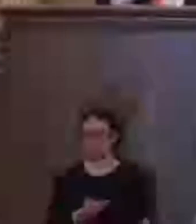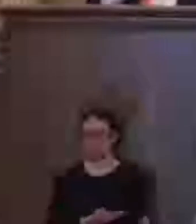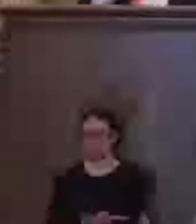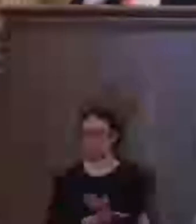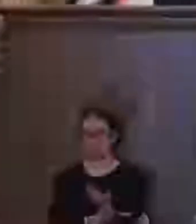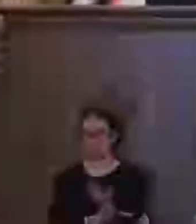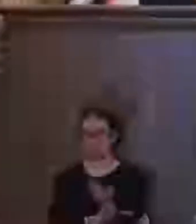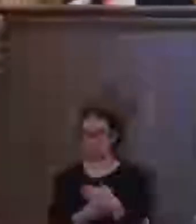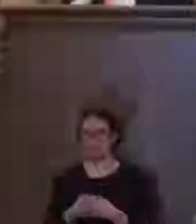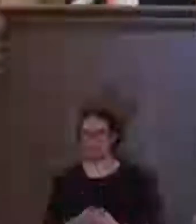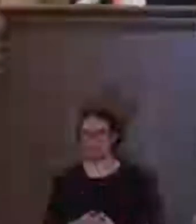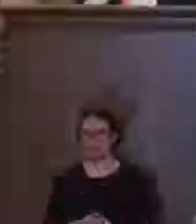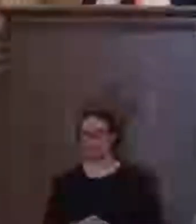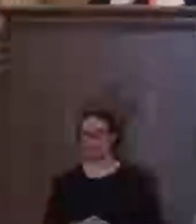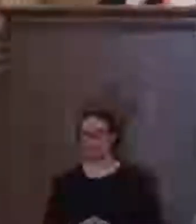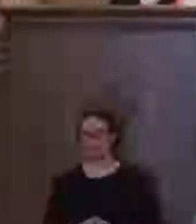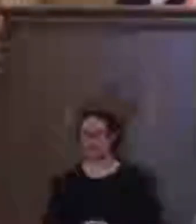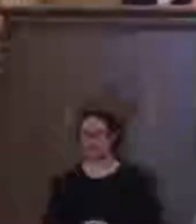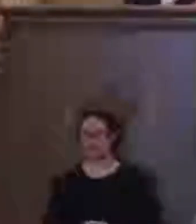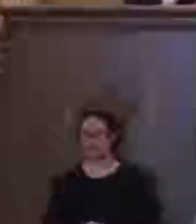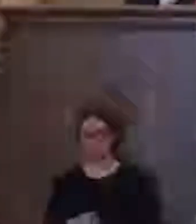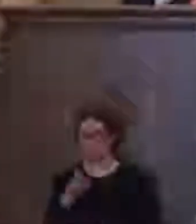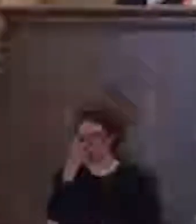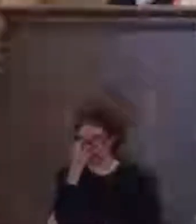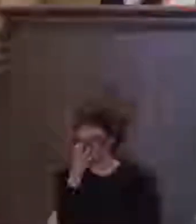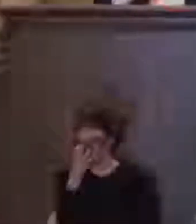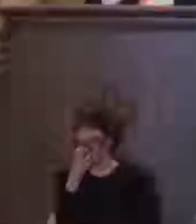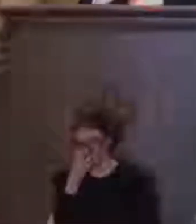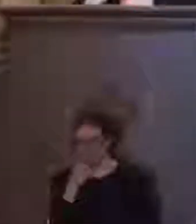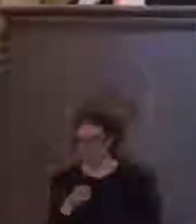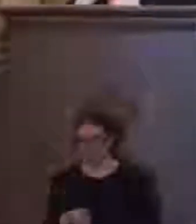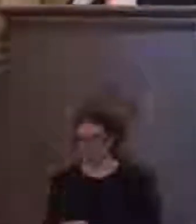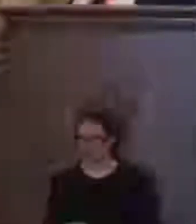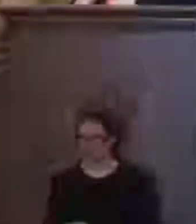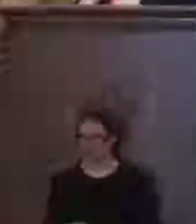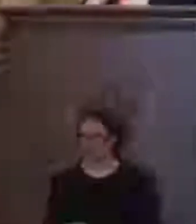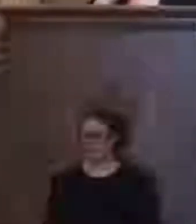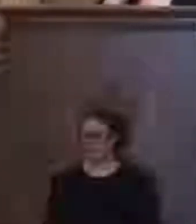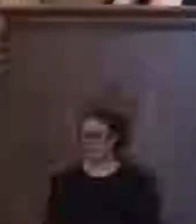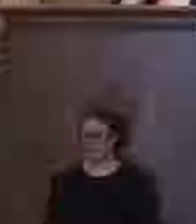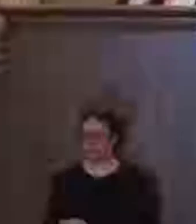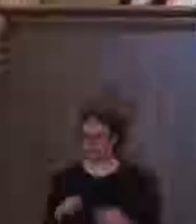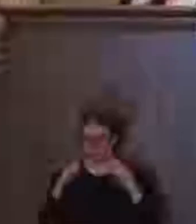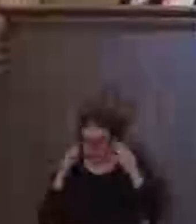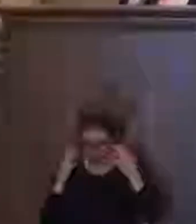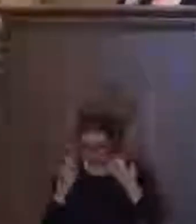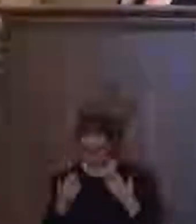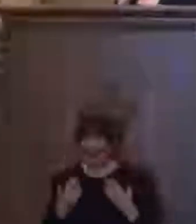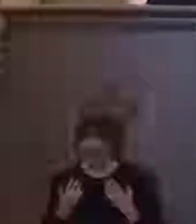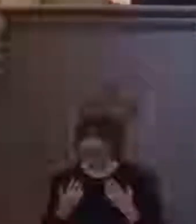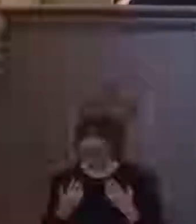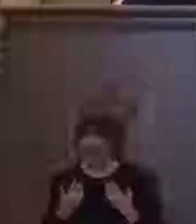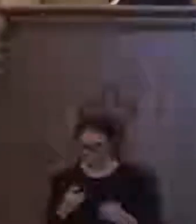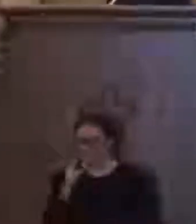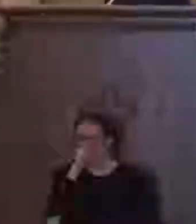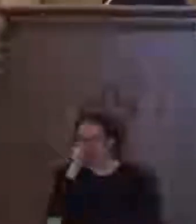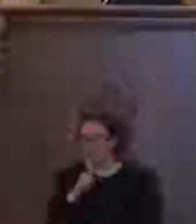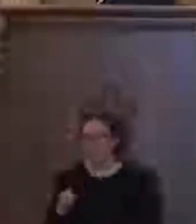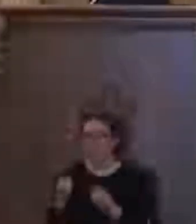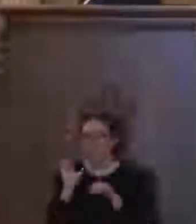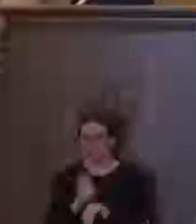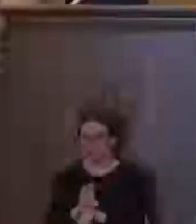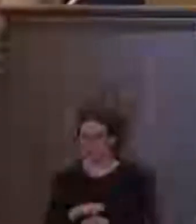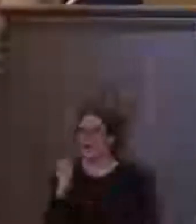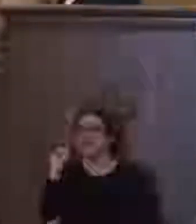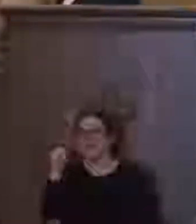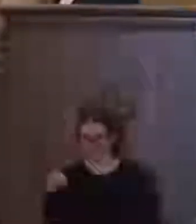morning, as mad and upset as he was, and as disappointed as he was, when we asked him, you want to come to church?